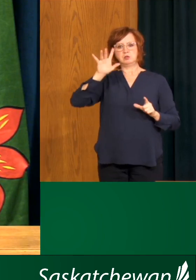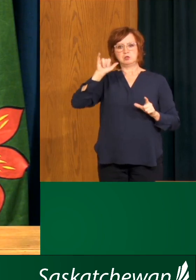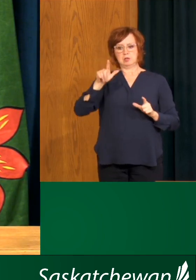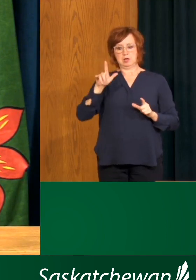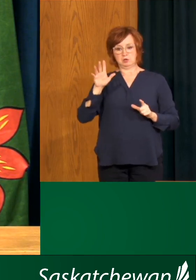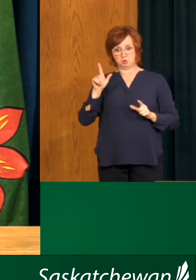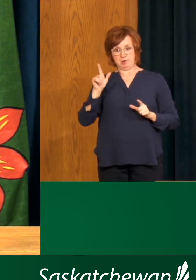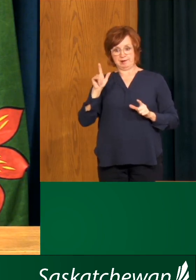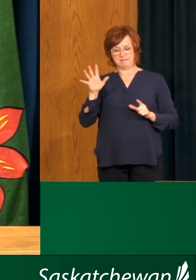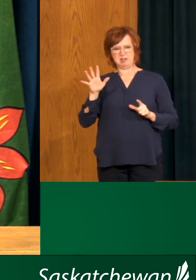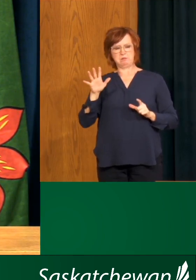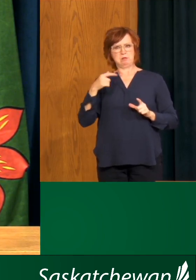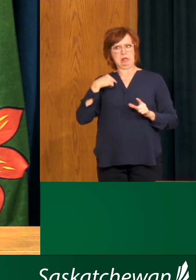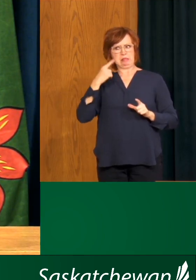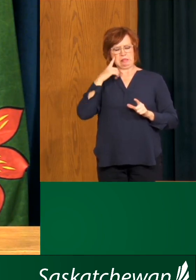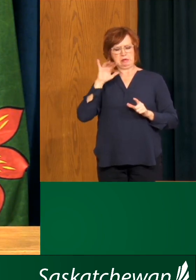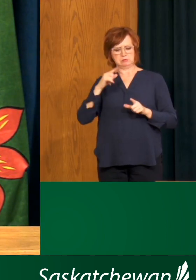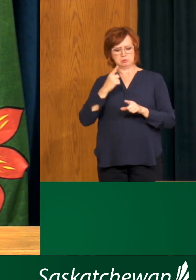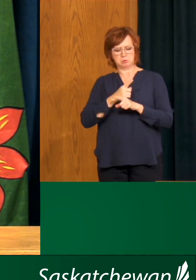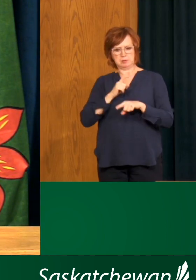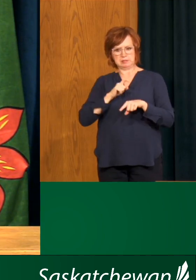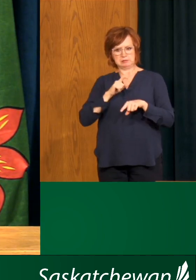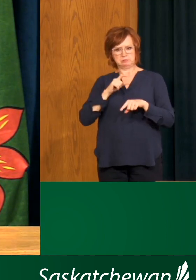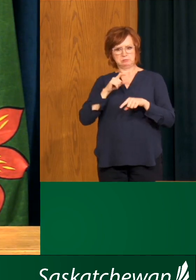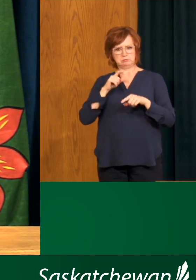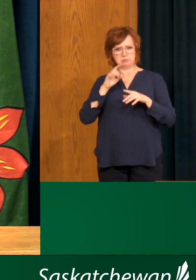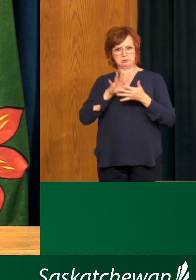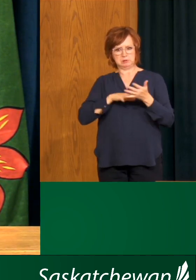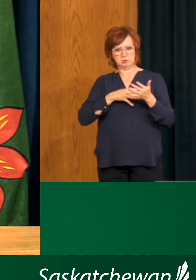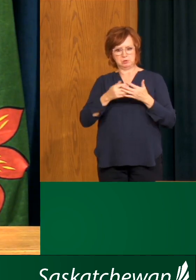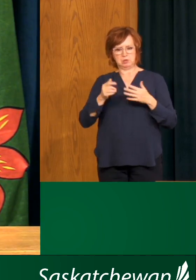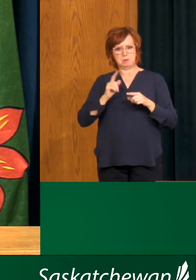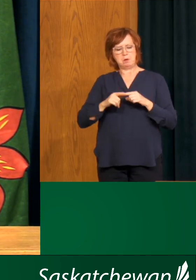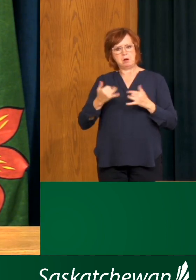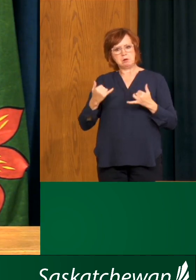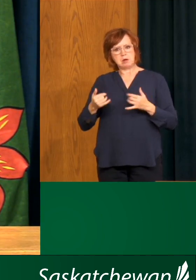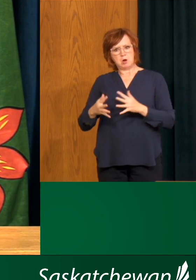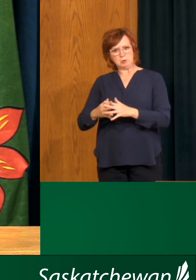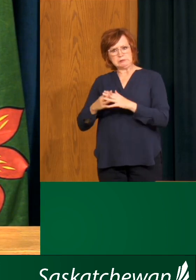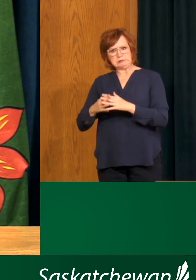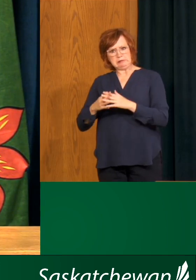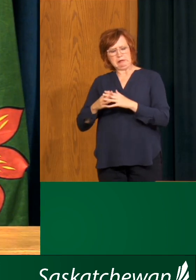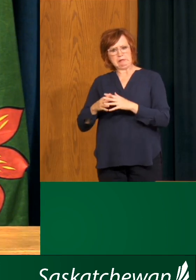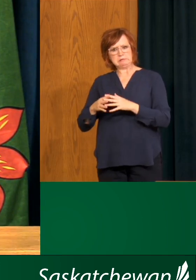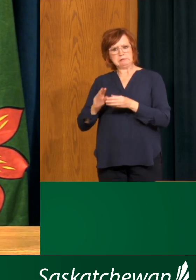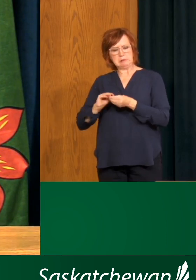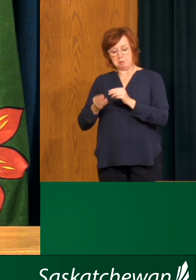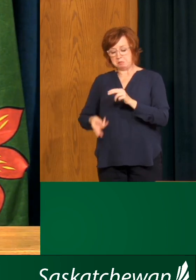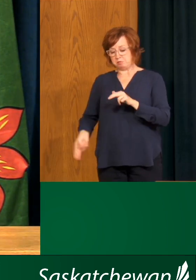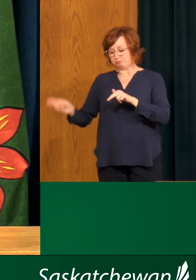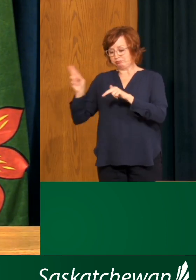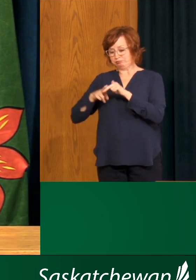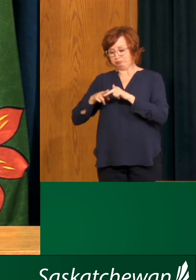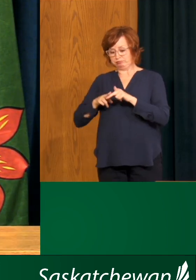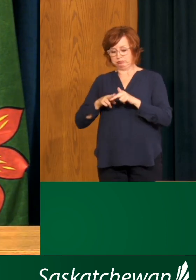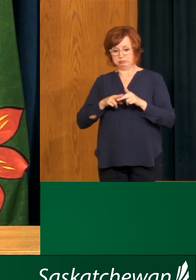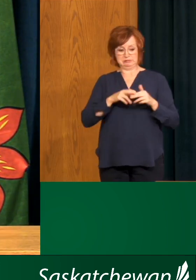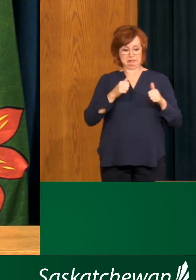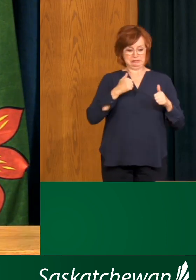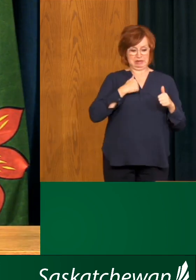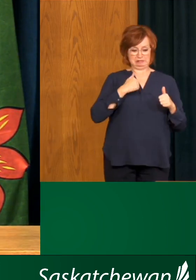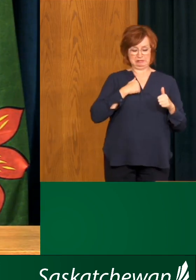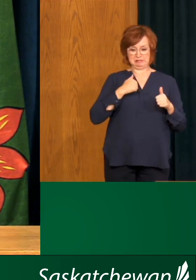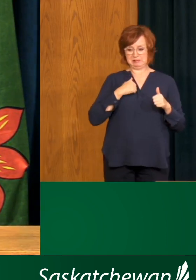cases in the United States, that Canada should open its borders to the U.S.? I would suspect, and this has